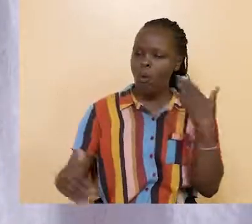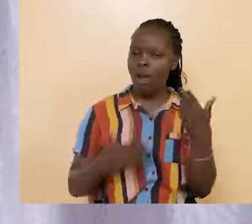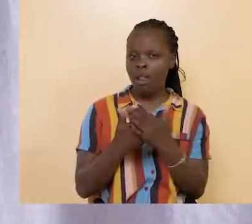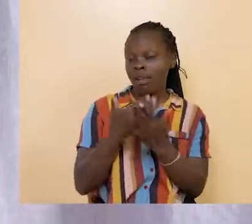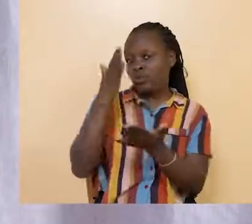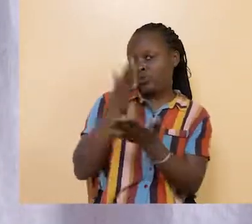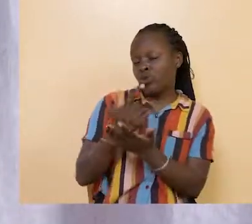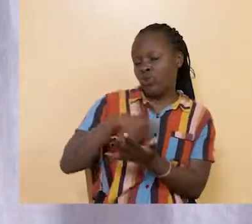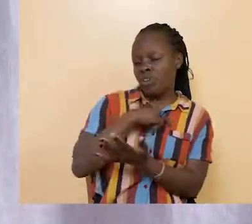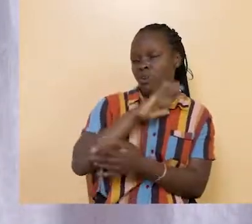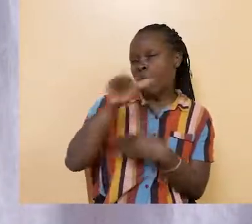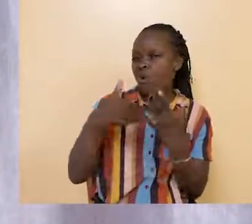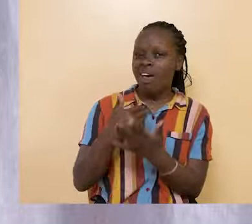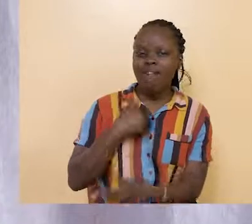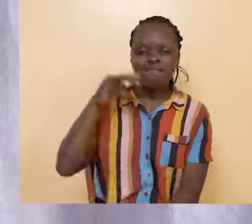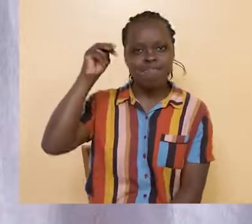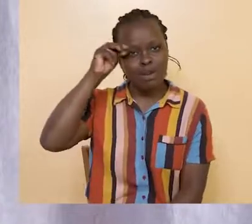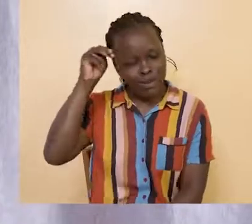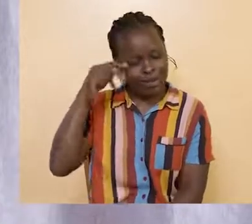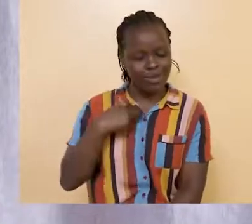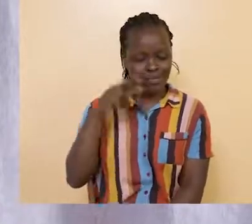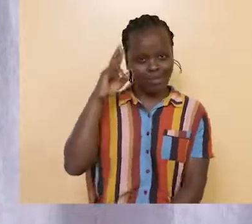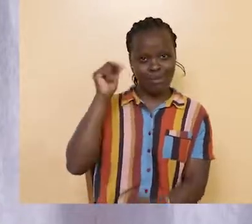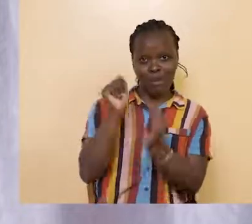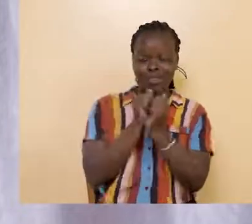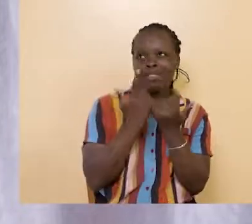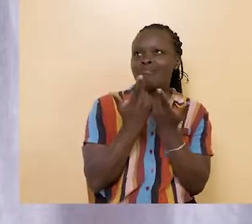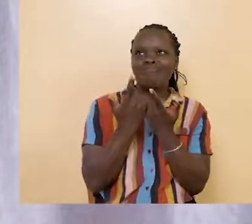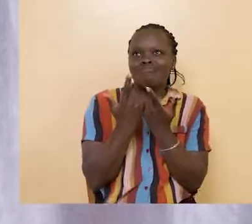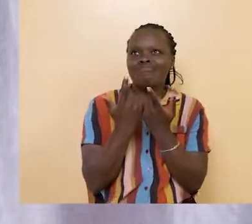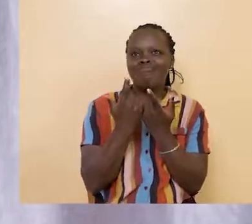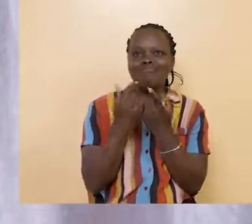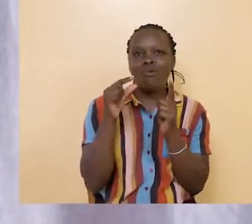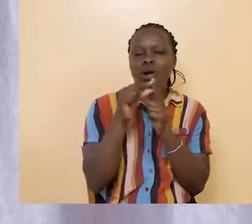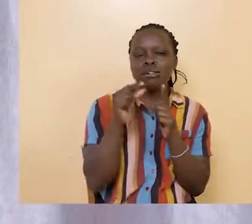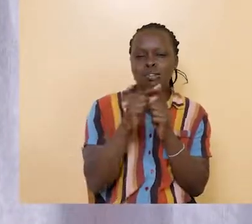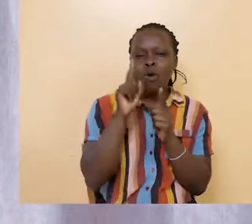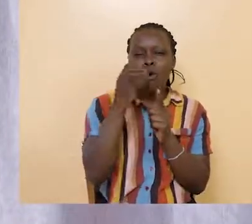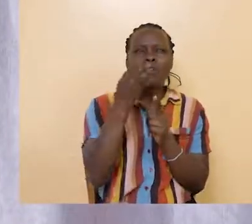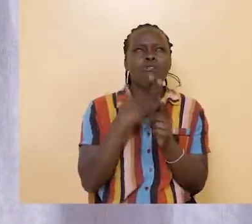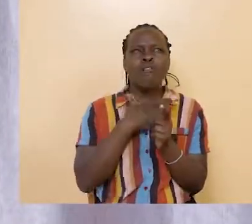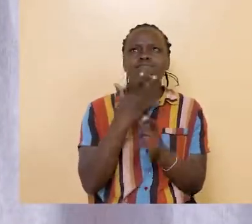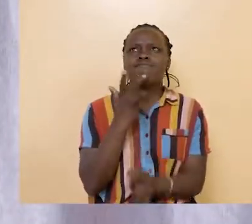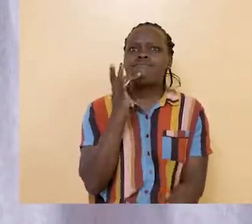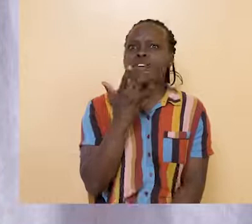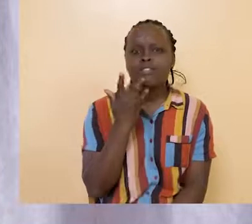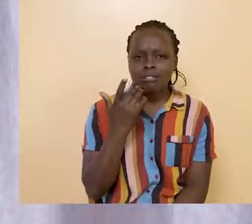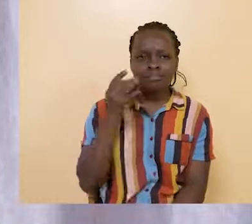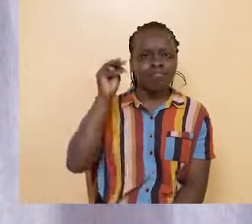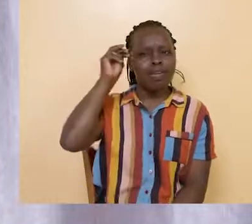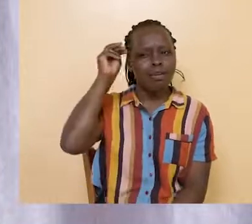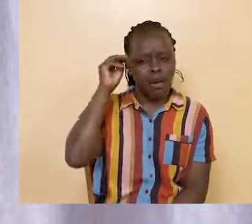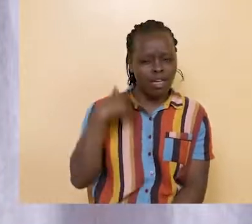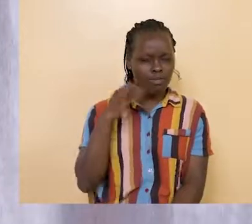said, we all have memories we remember with words, and some of our fondest life memories. If I was asked you to describe some